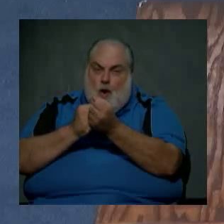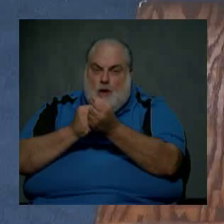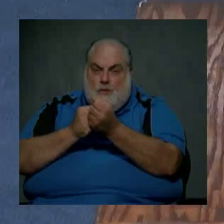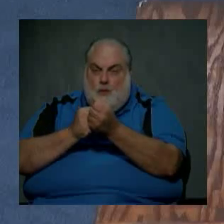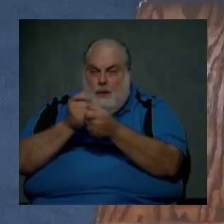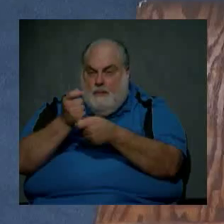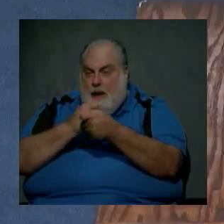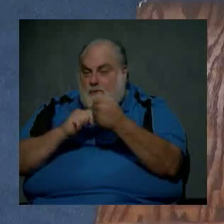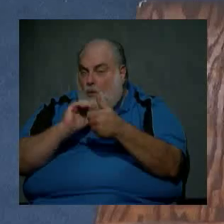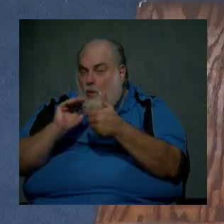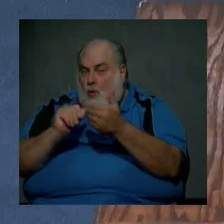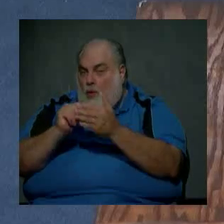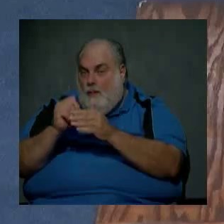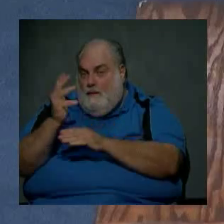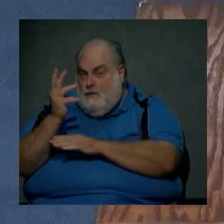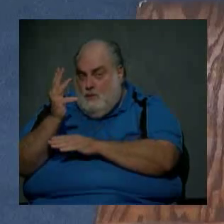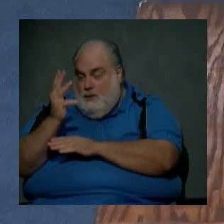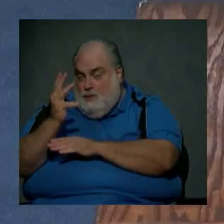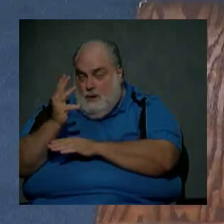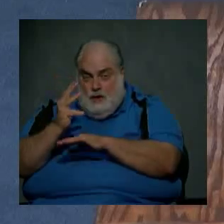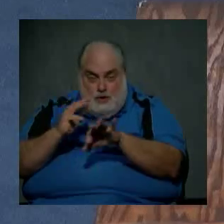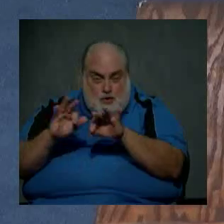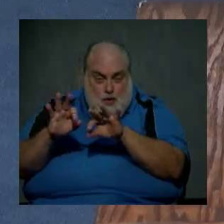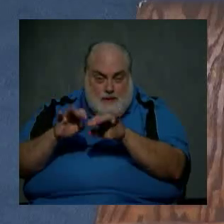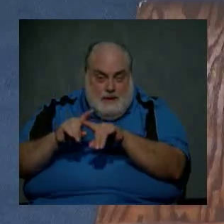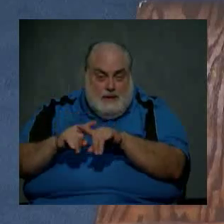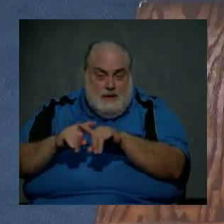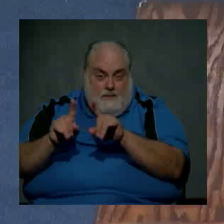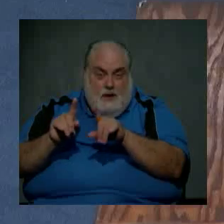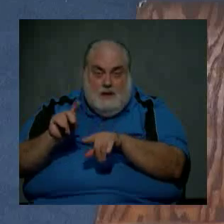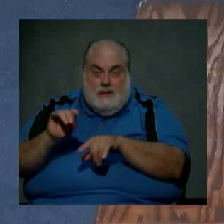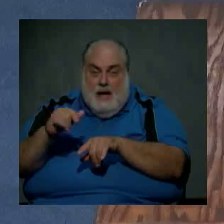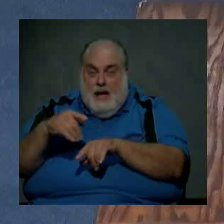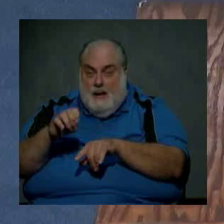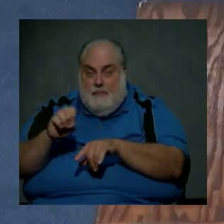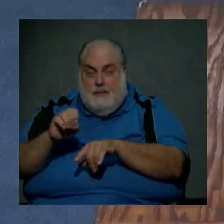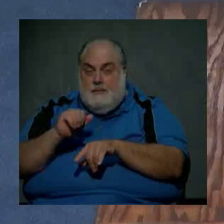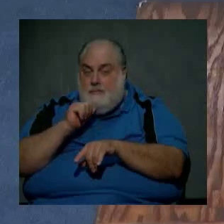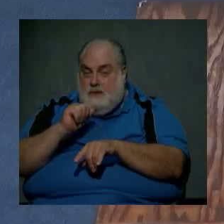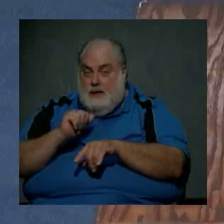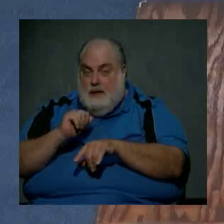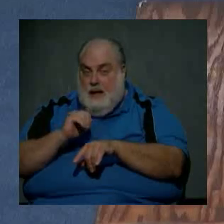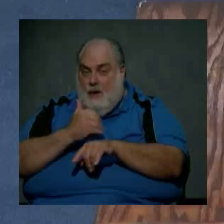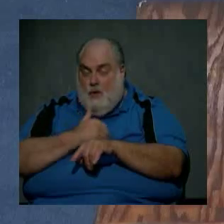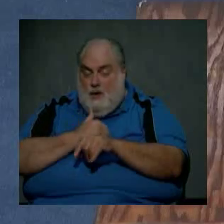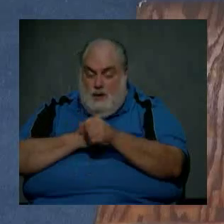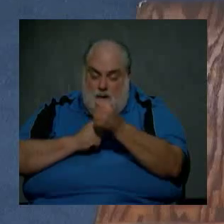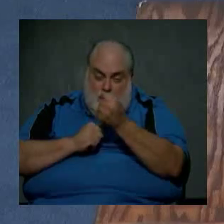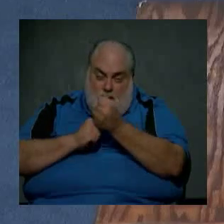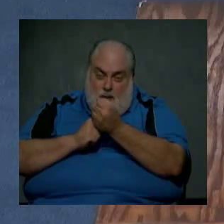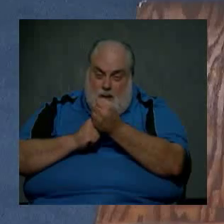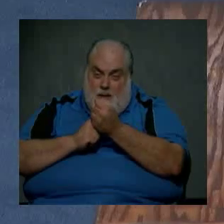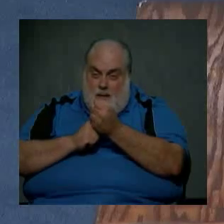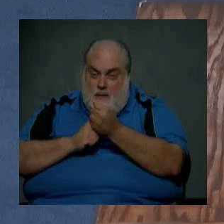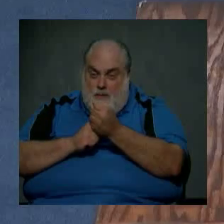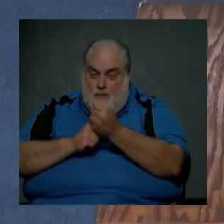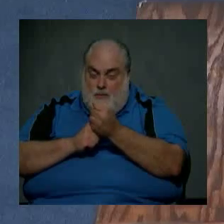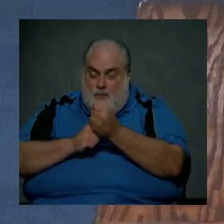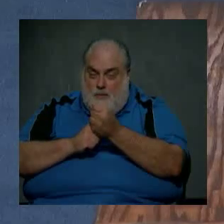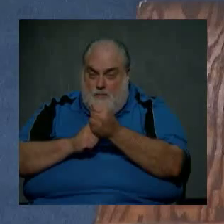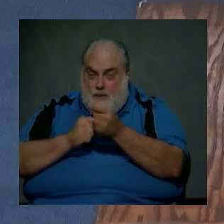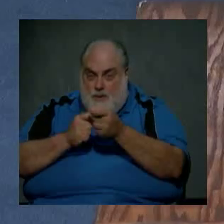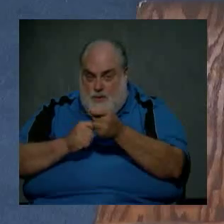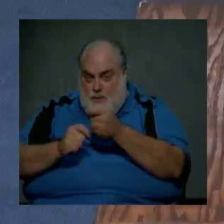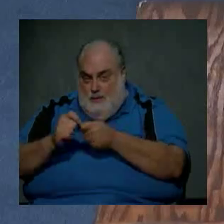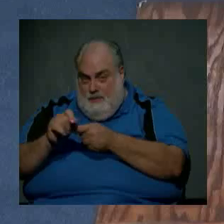meeting. They said we can choose another type tree, but it's not our, it's not our purview to be doing